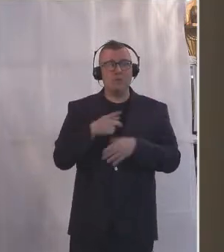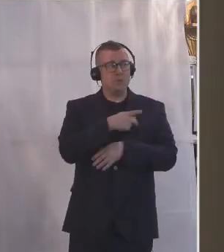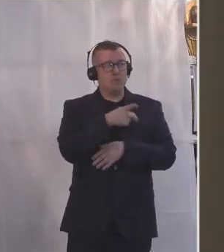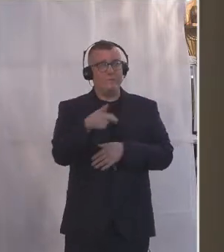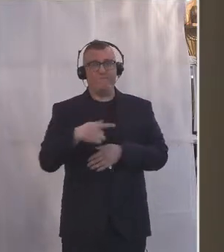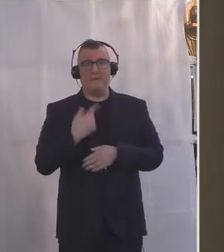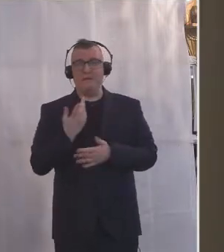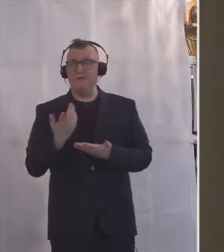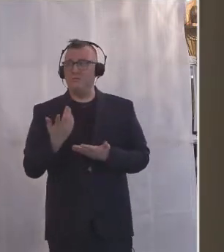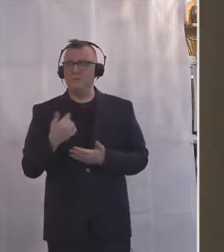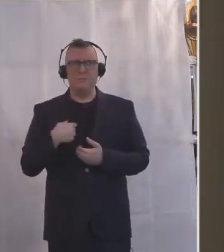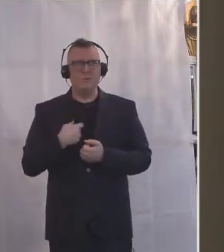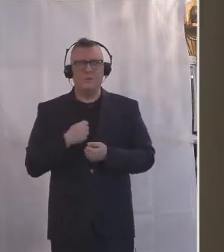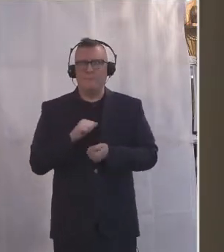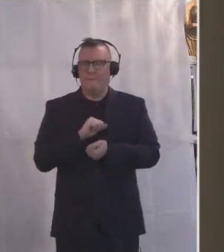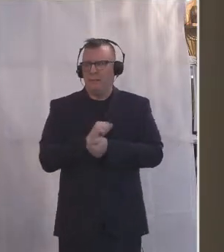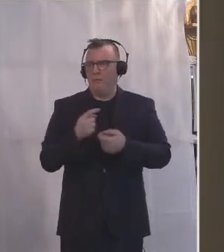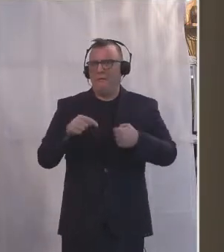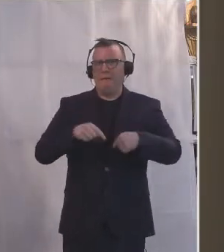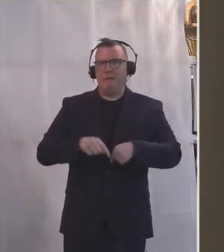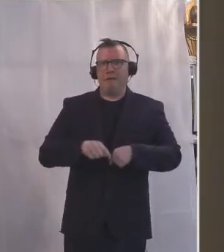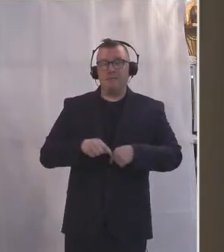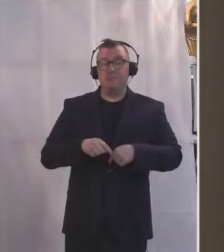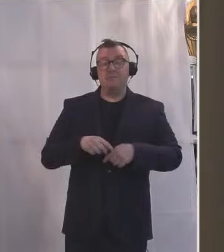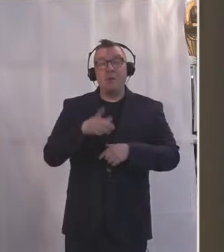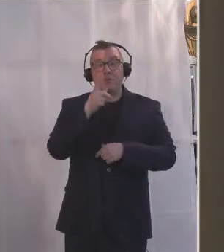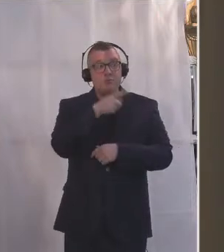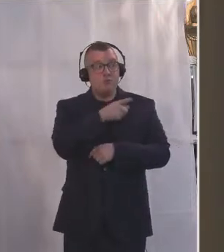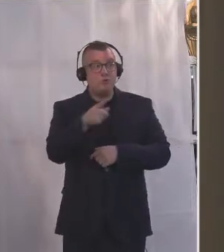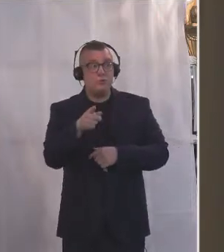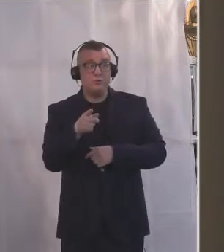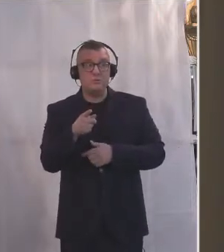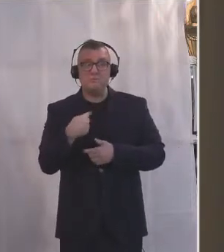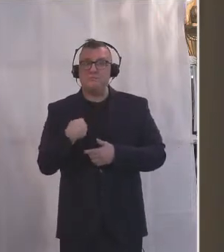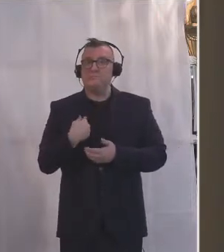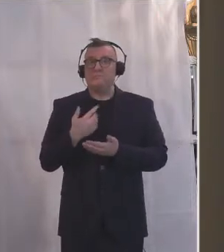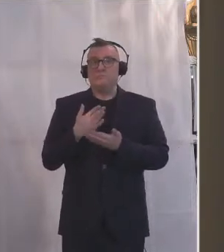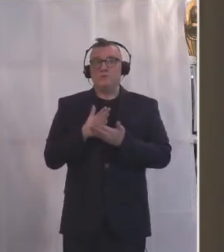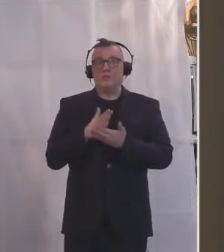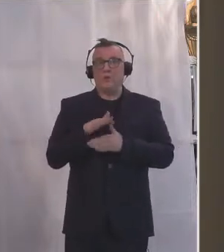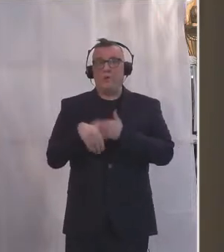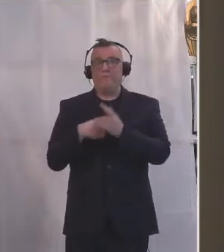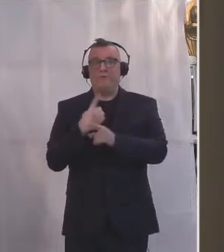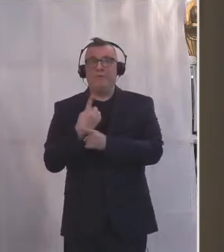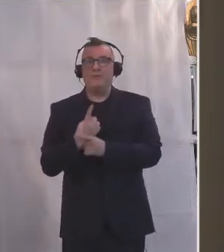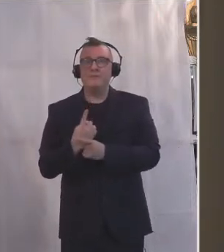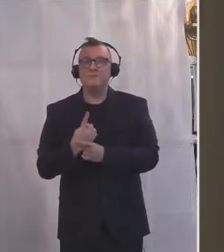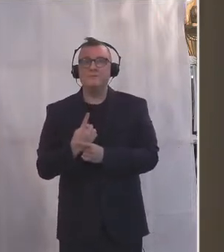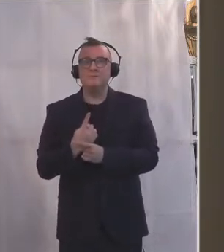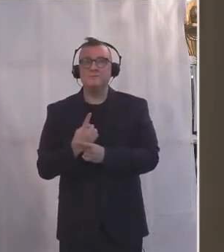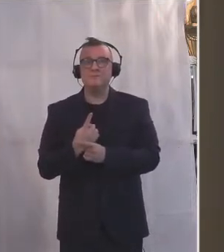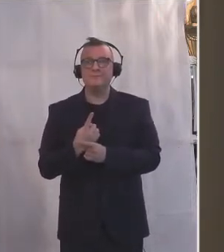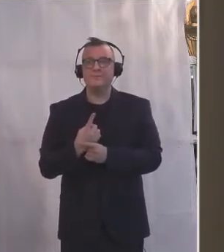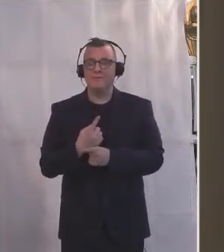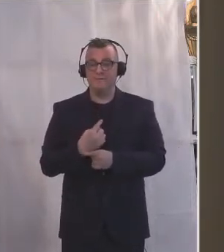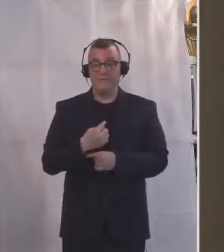I didn't know how many of you would ever feel that you were uncertain about things. I still have this thing about